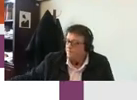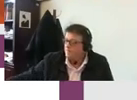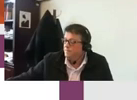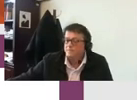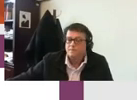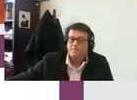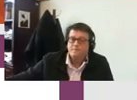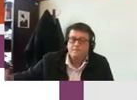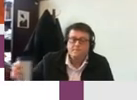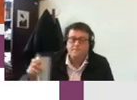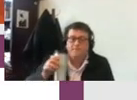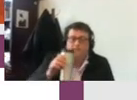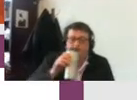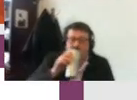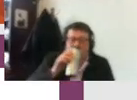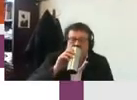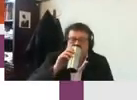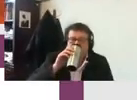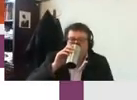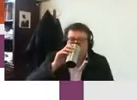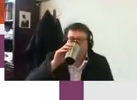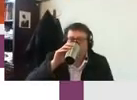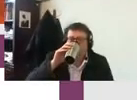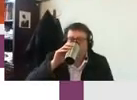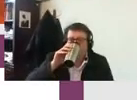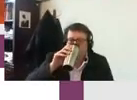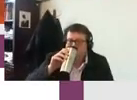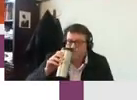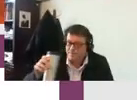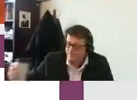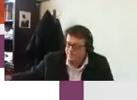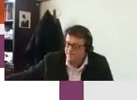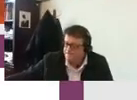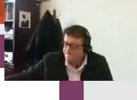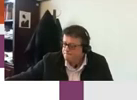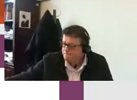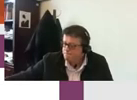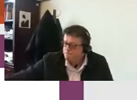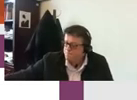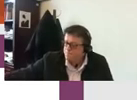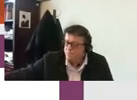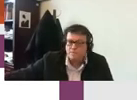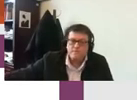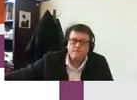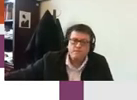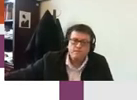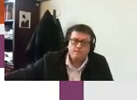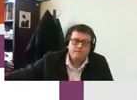certainly heard of the Adult Protection Act. 8 people said no, and 7 people weren't